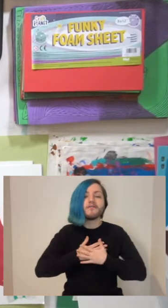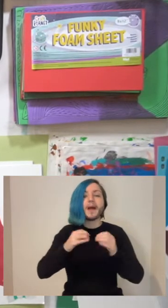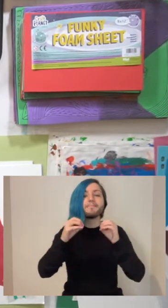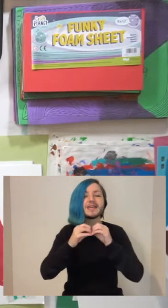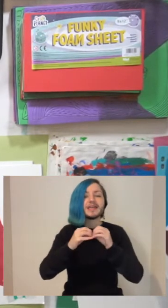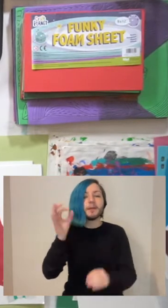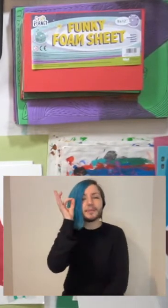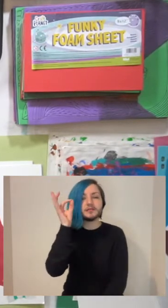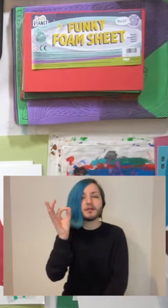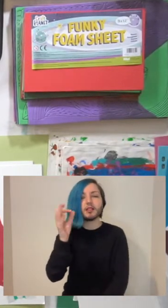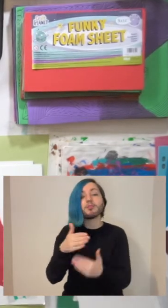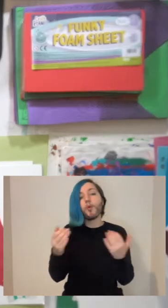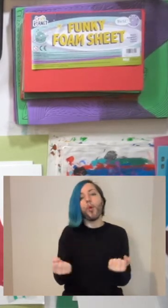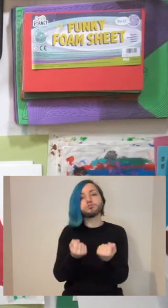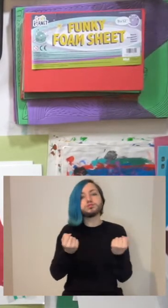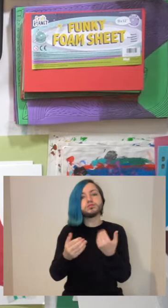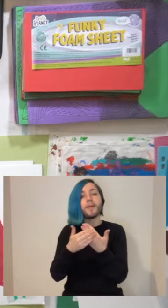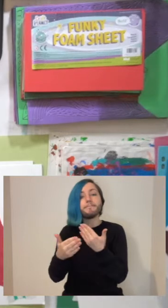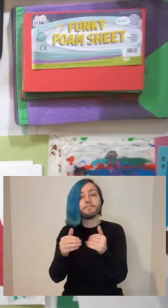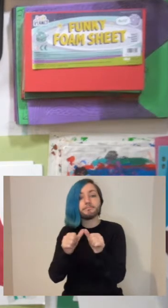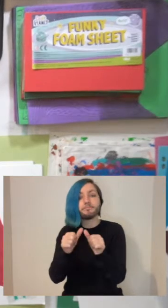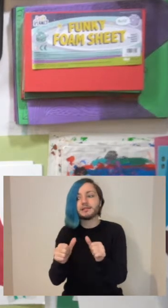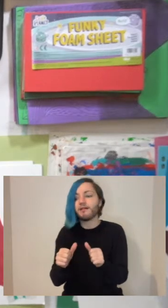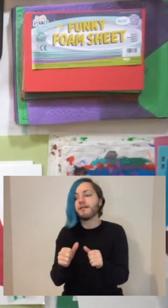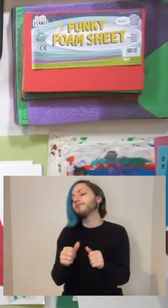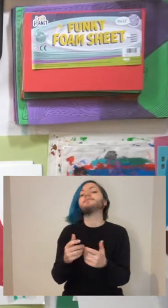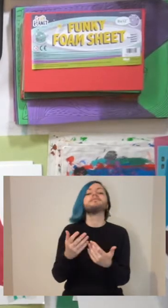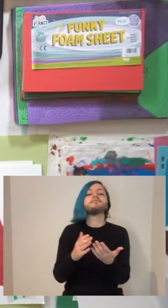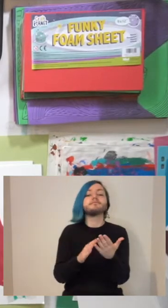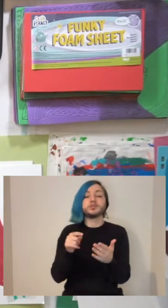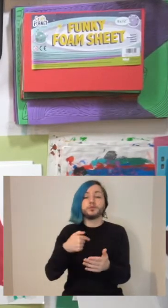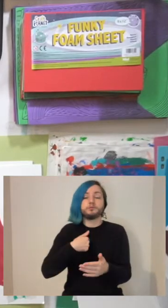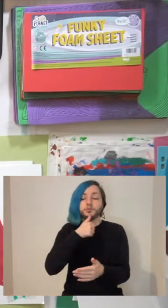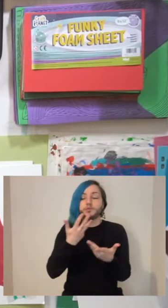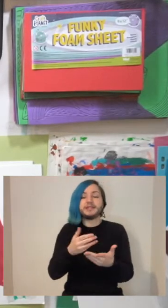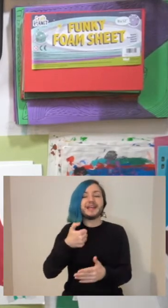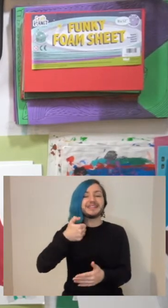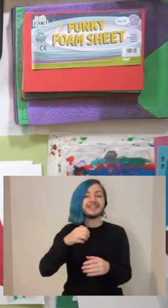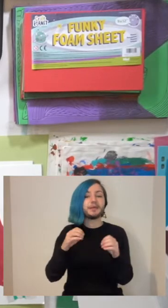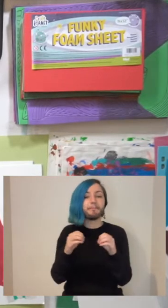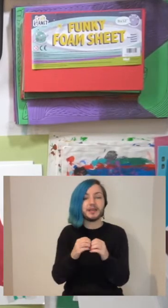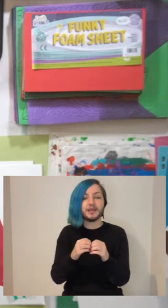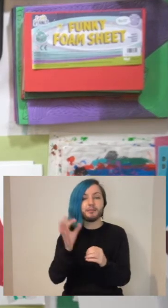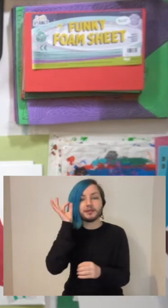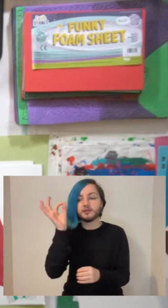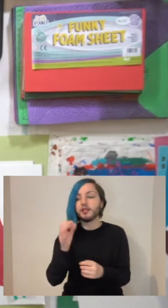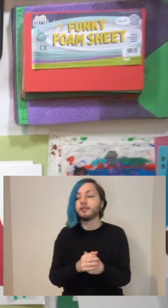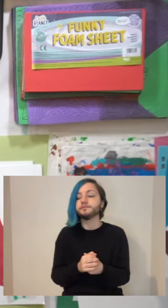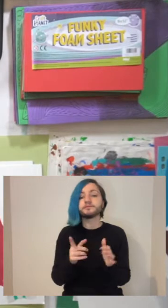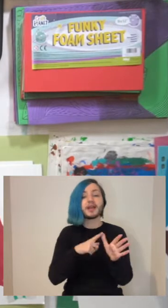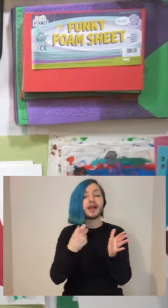B pencils. The bolder, the better. So this is 6B. I'm going to use acrylic